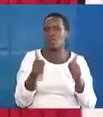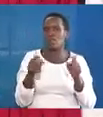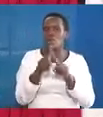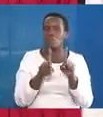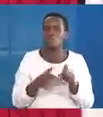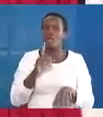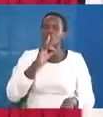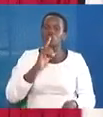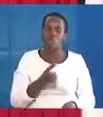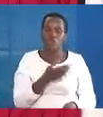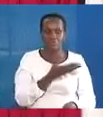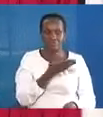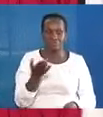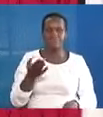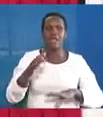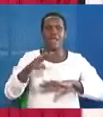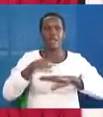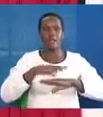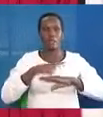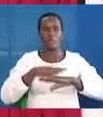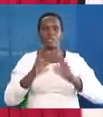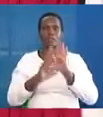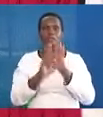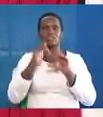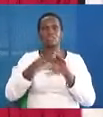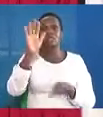adequately represented in Parliament.